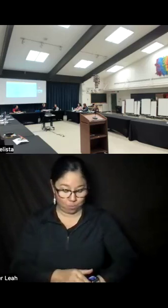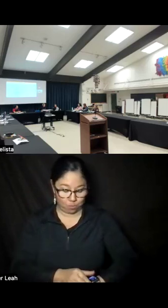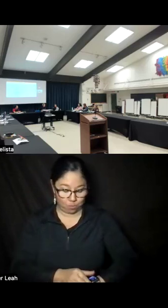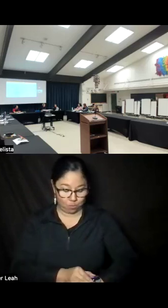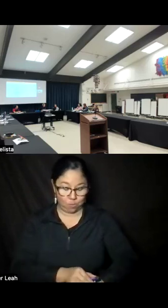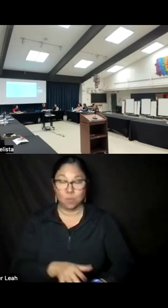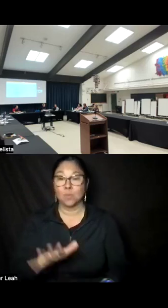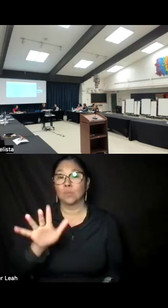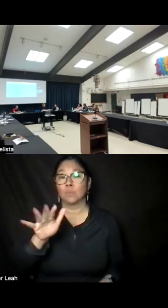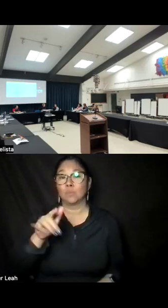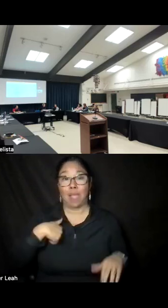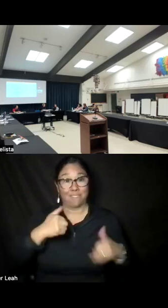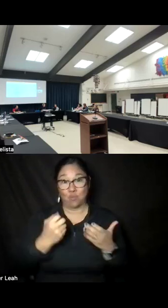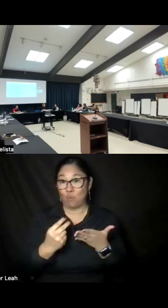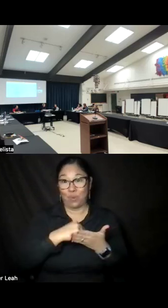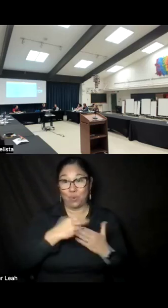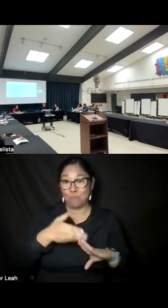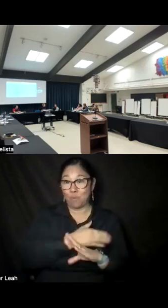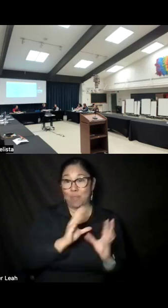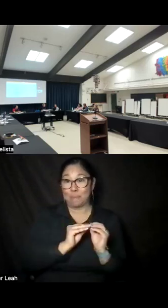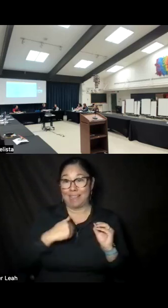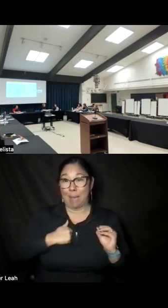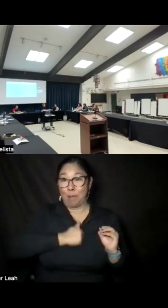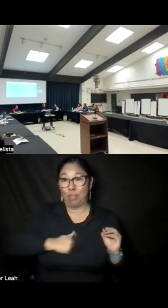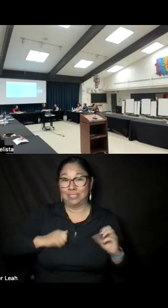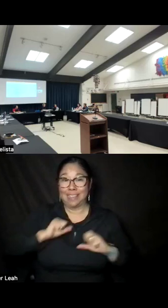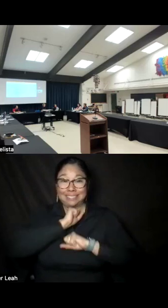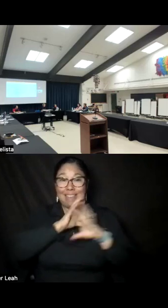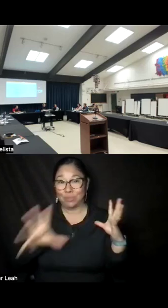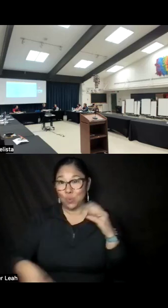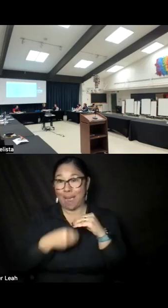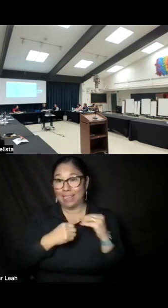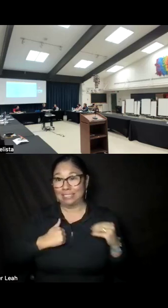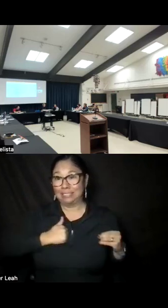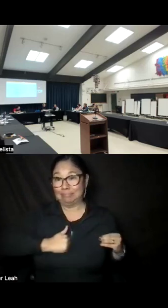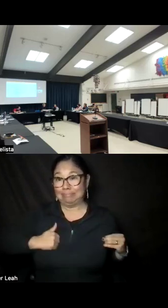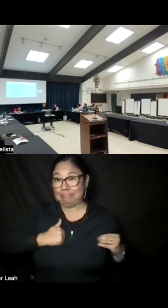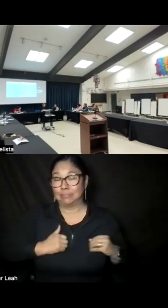I have not reviewed them in advance for this meeting, so I apologize. I have nothing to add. Okay.